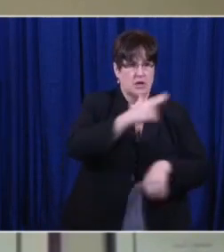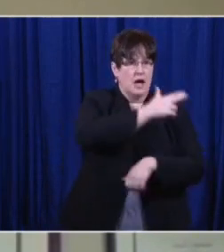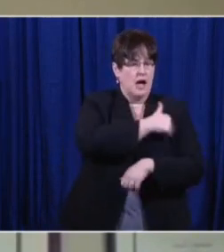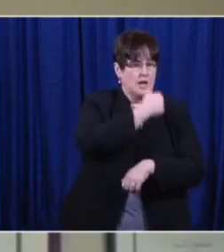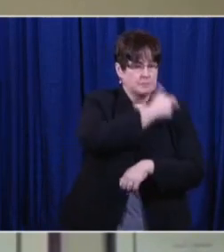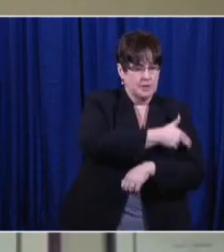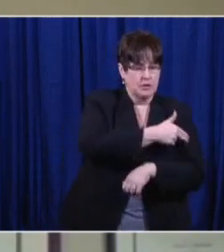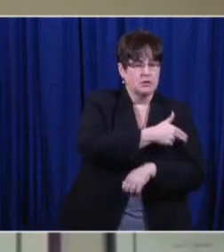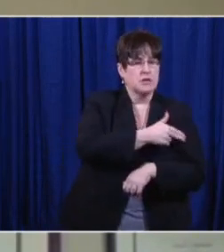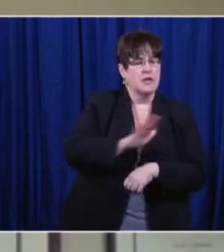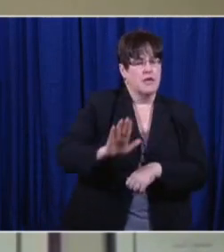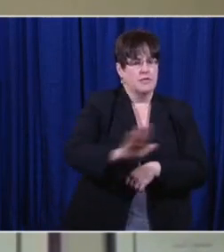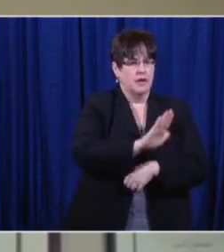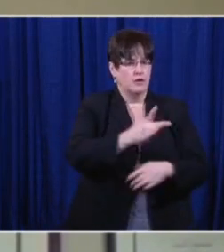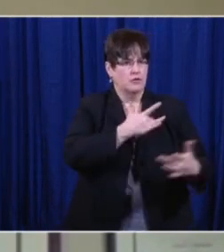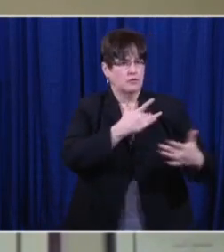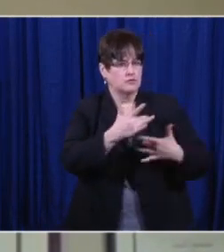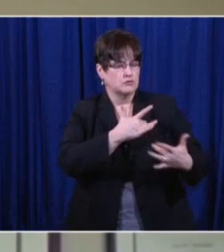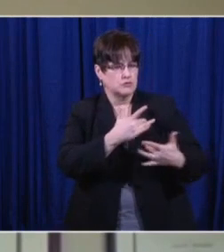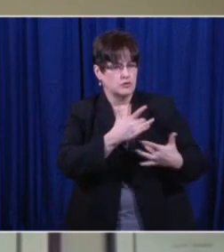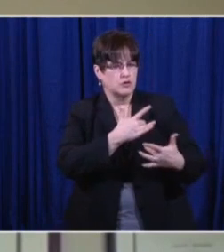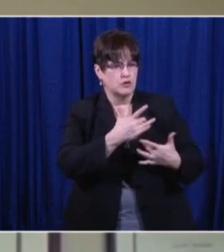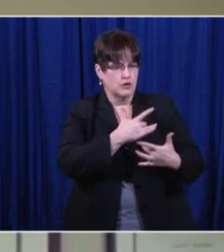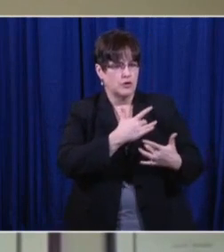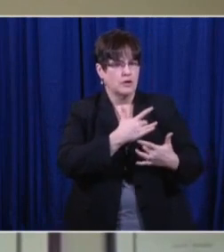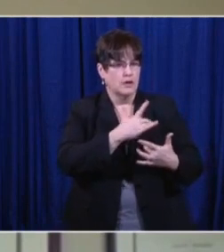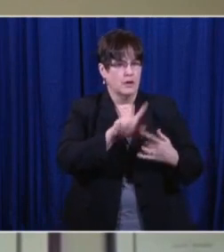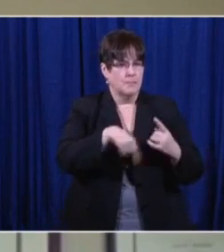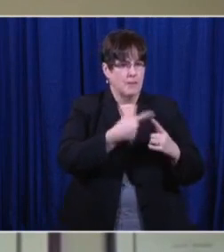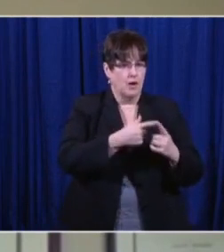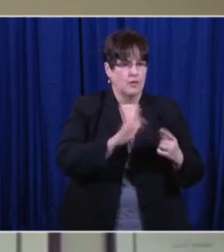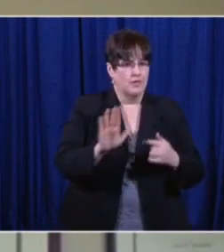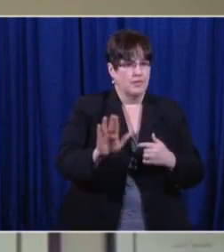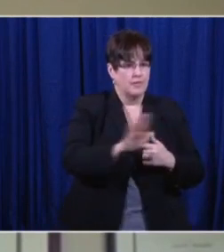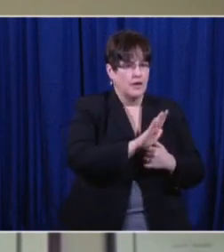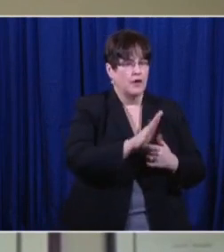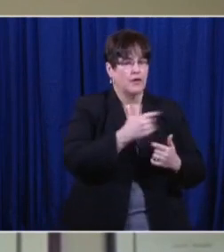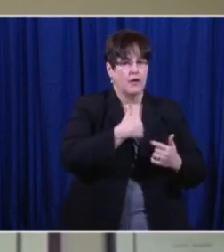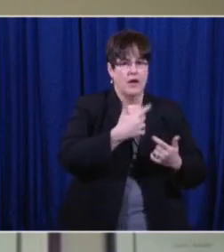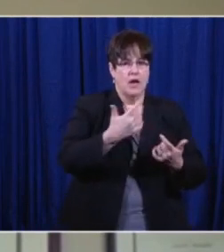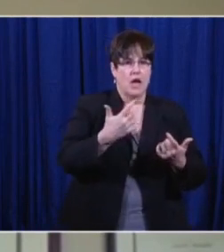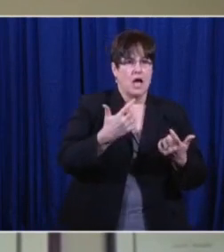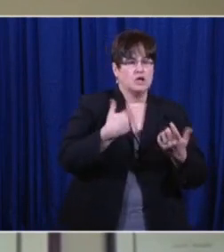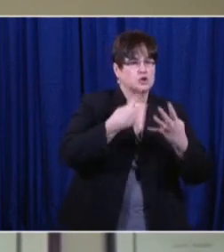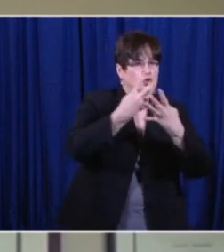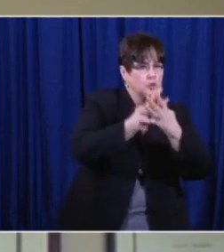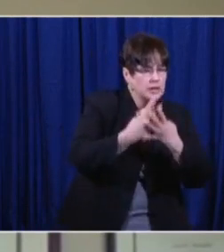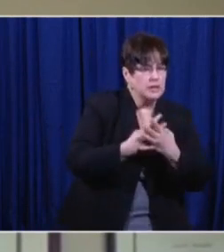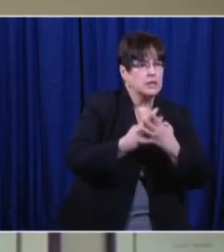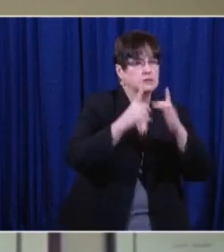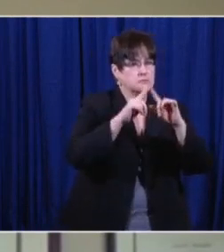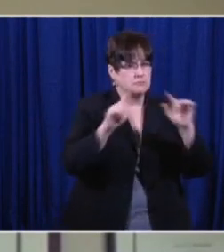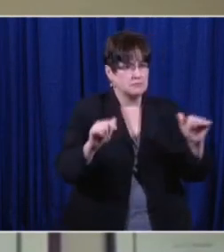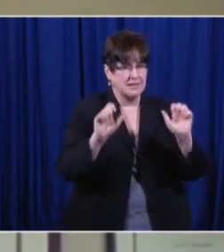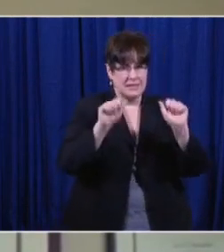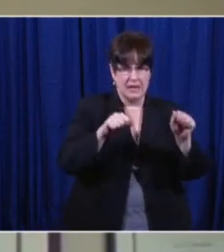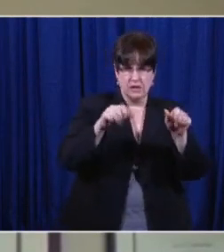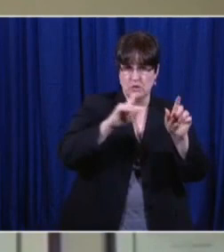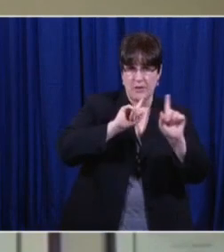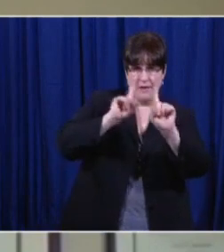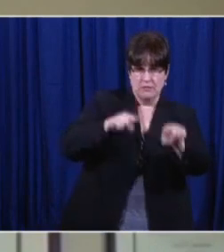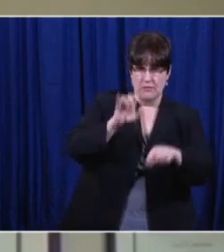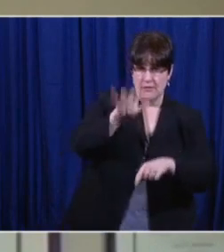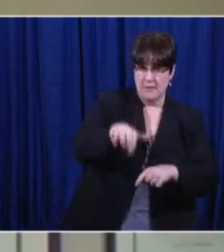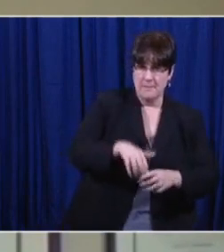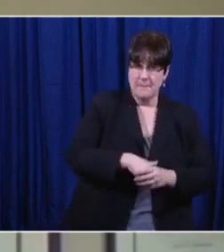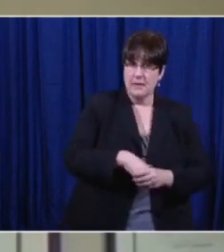concerns about how important that is in light of their pause from the spring? Dr. Wiley, would you want